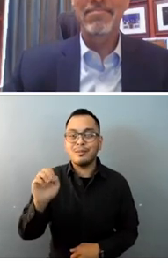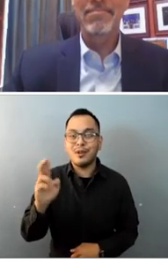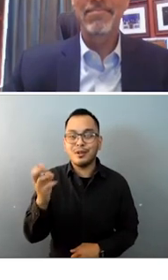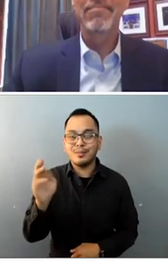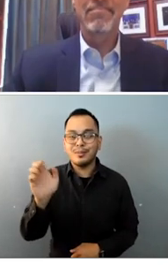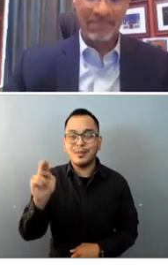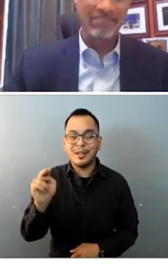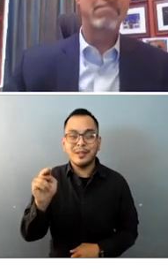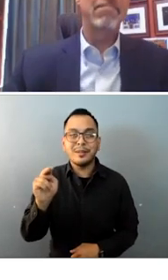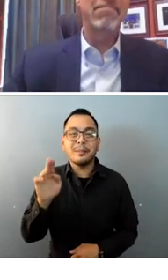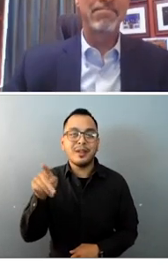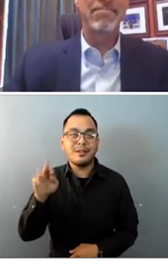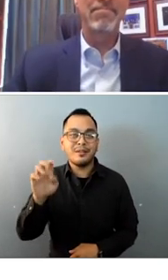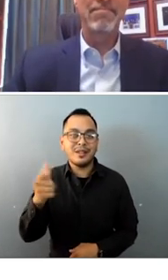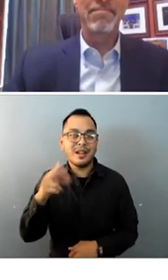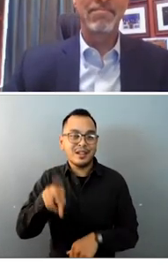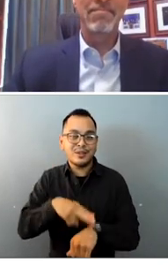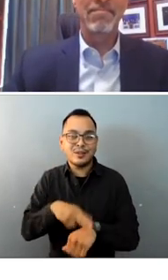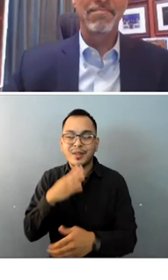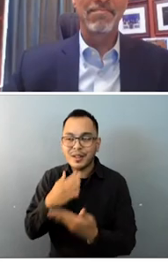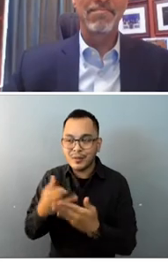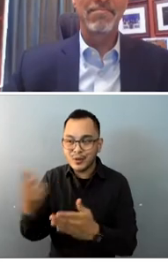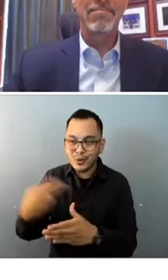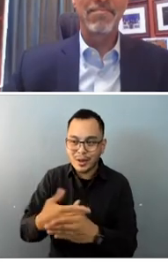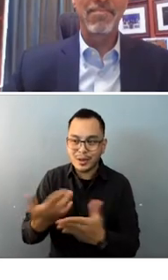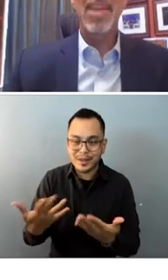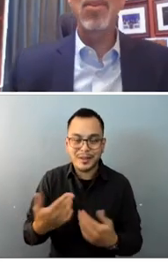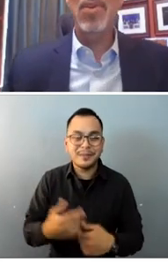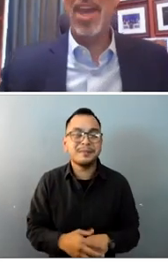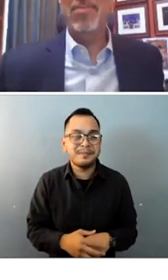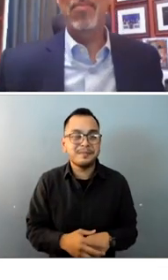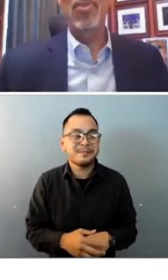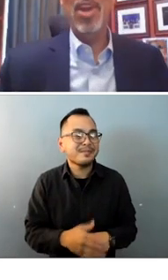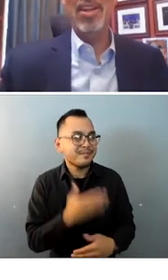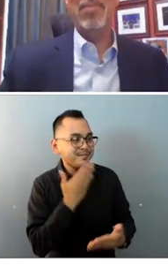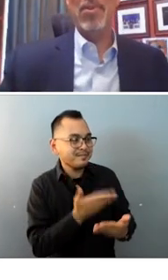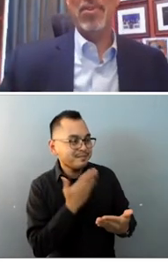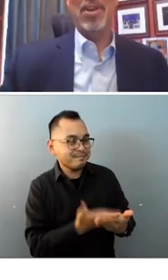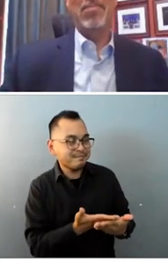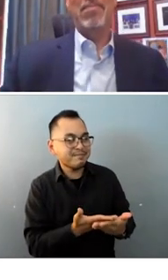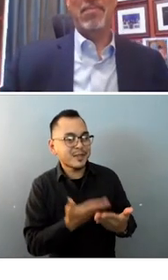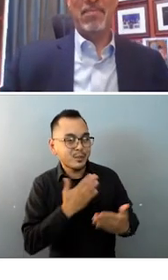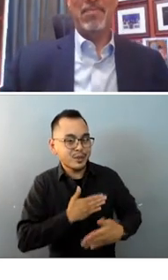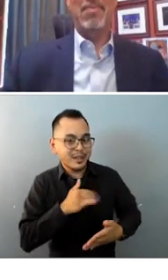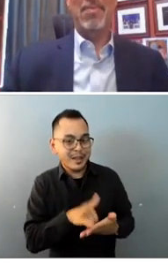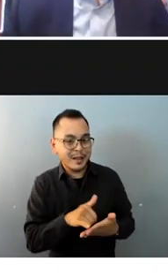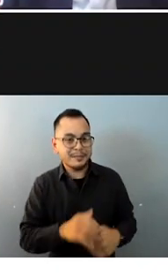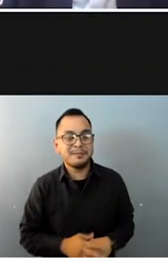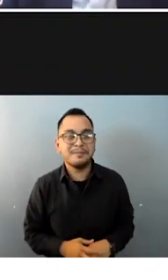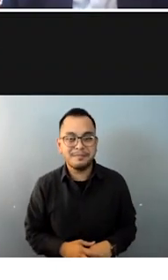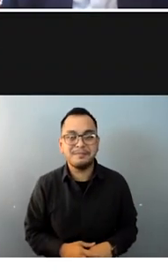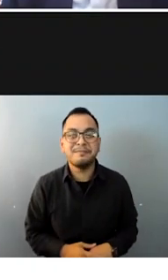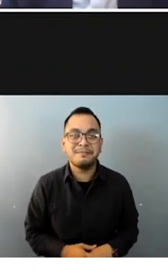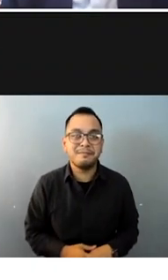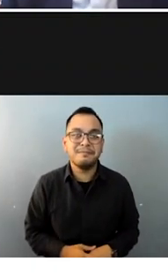both for joining me for What Makes Pride. Thank you again. Appreciate the opportunity.